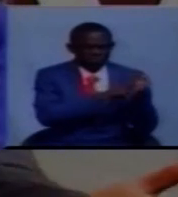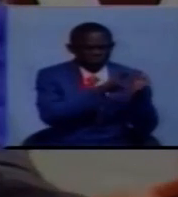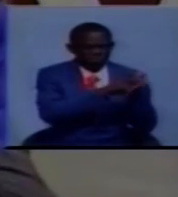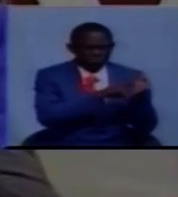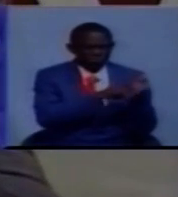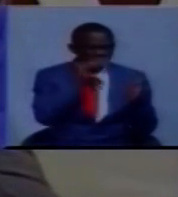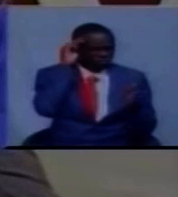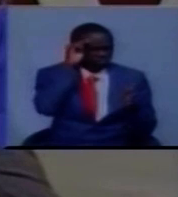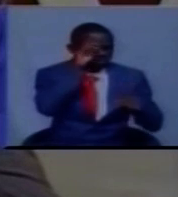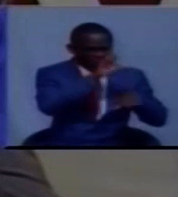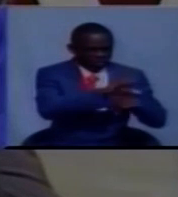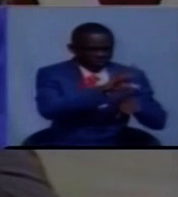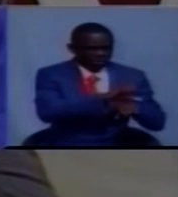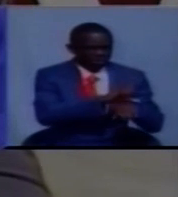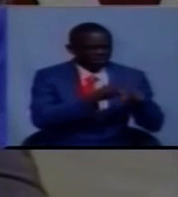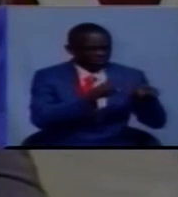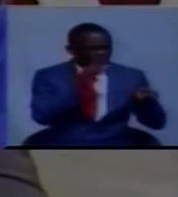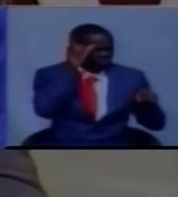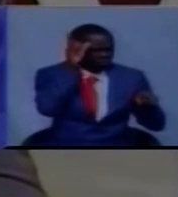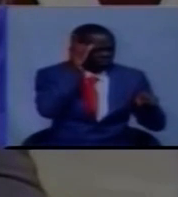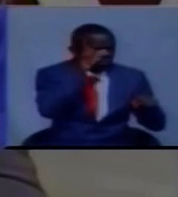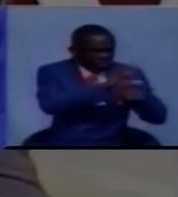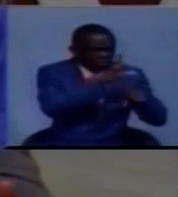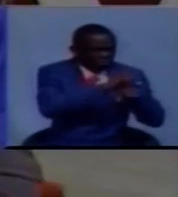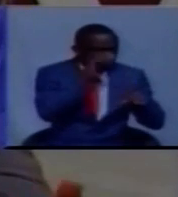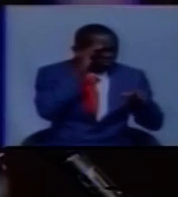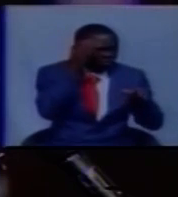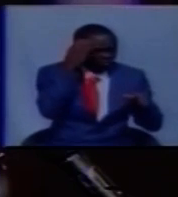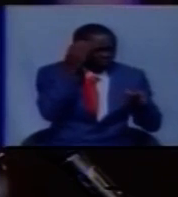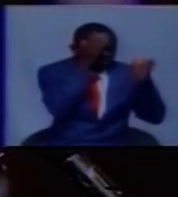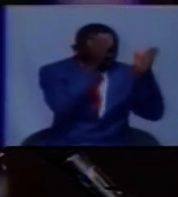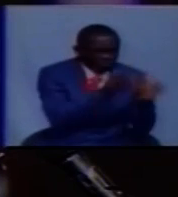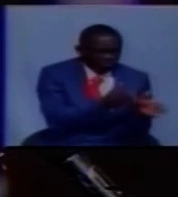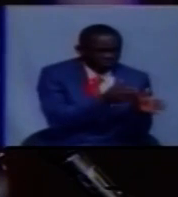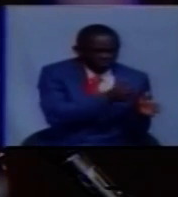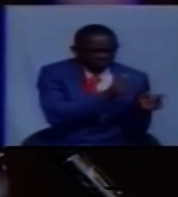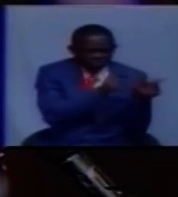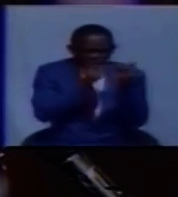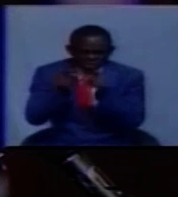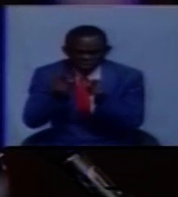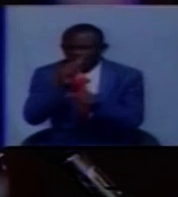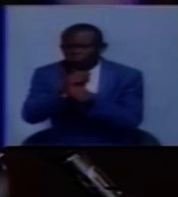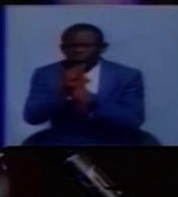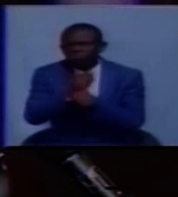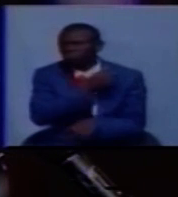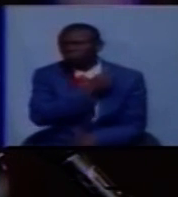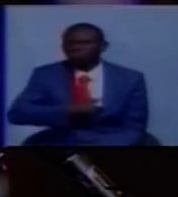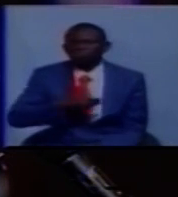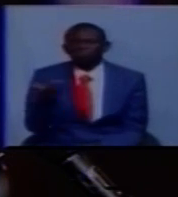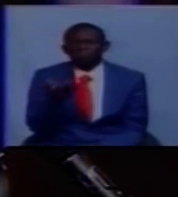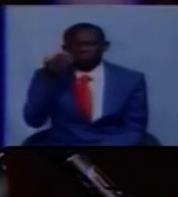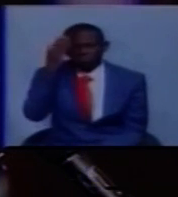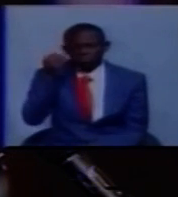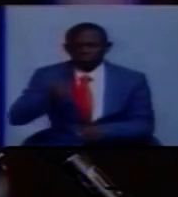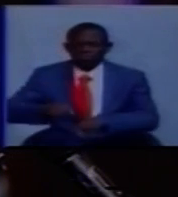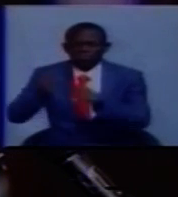I wouldn't say no, because even in places like ZNBC, maybe you need to pay